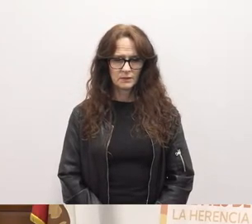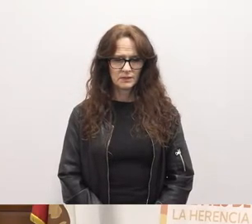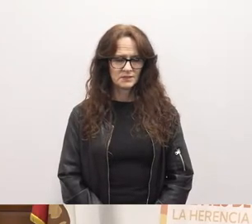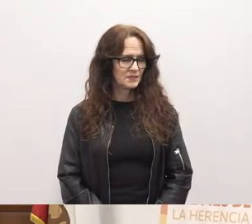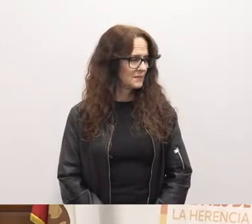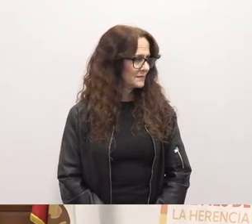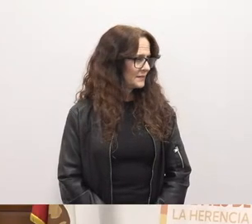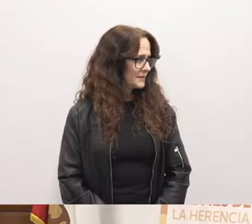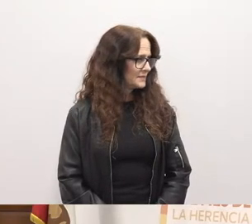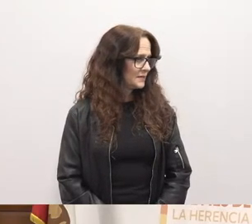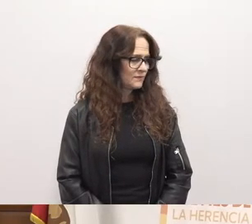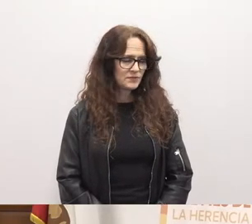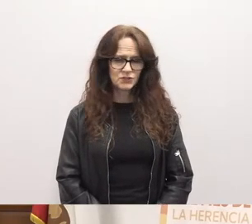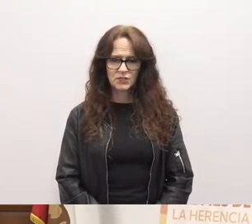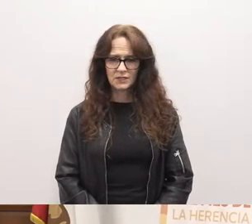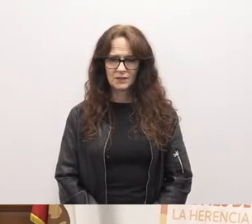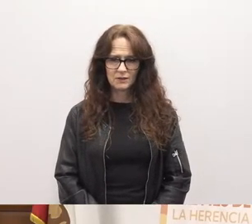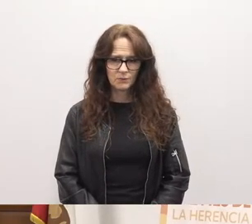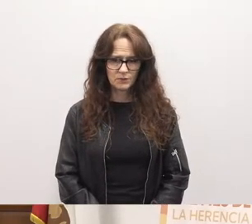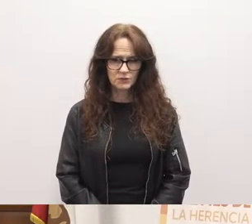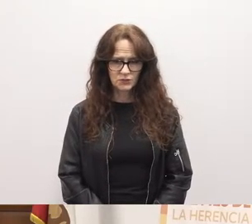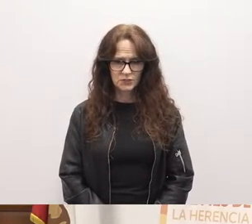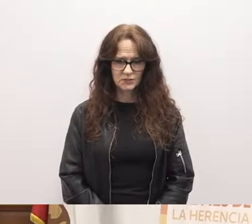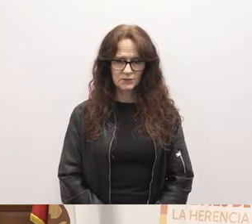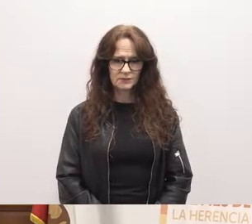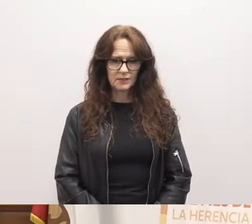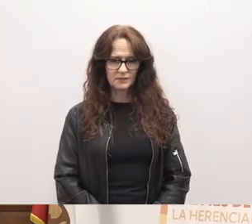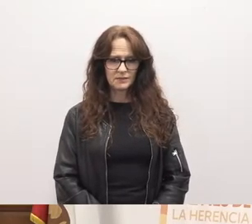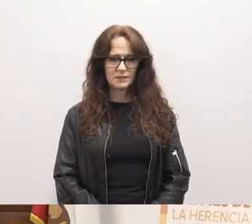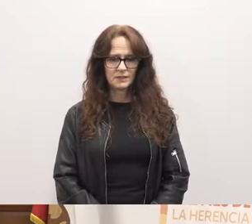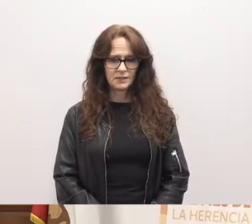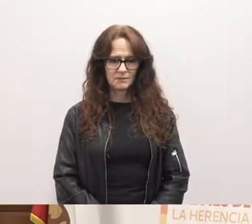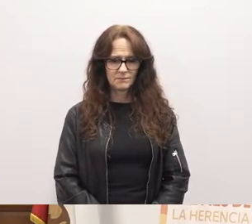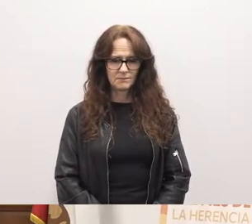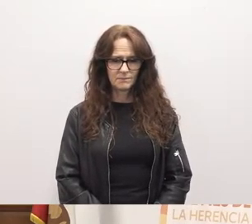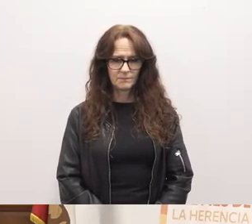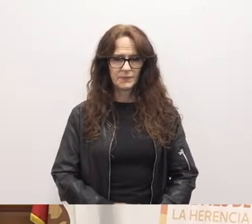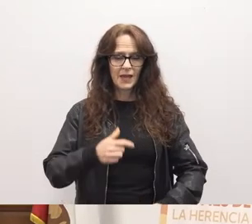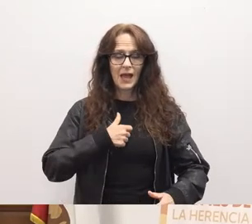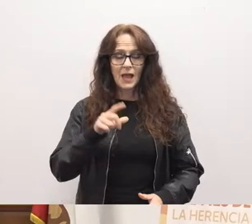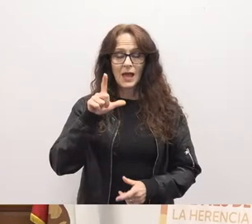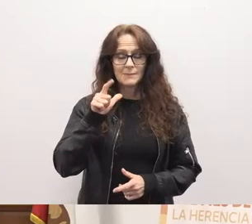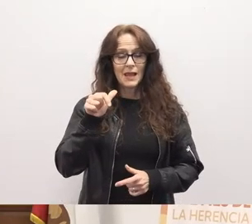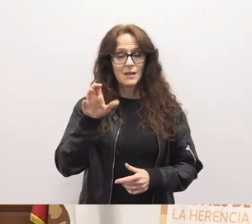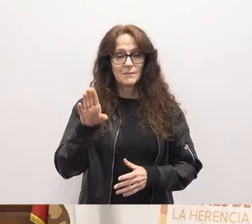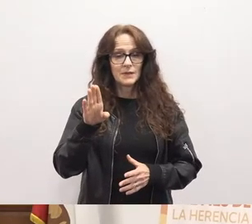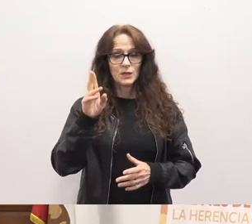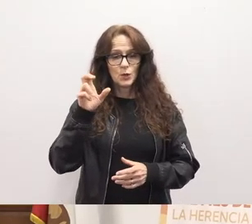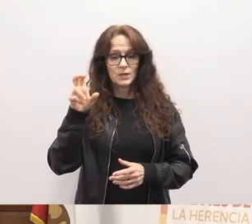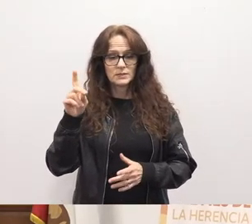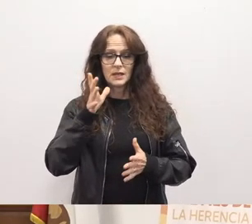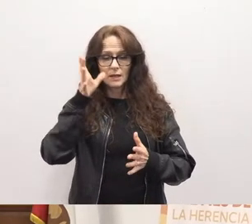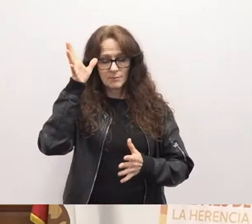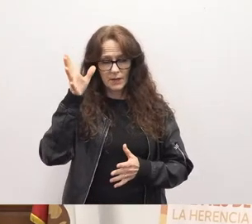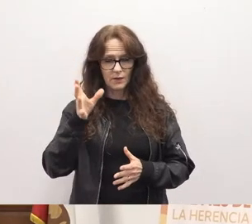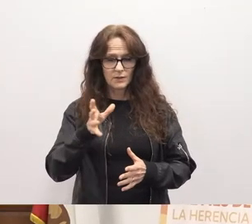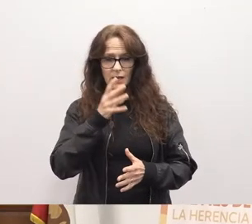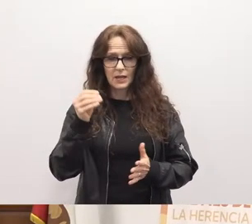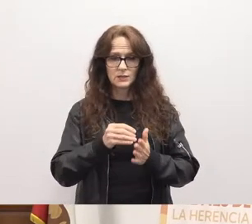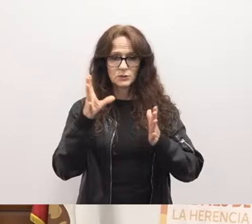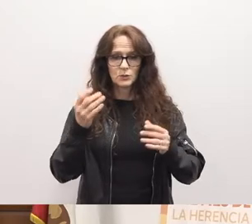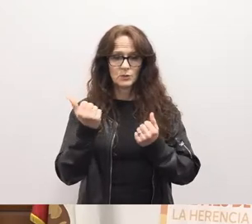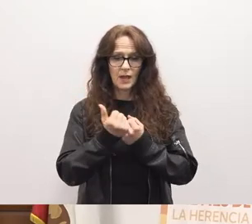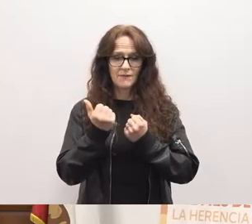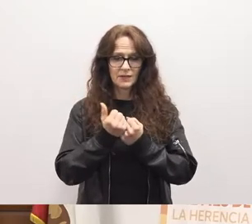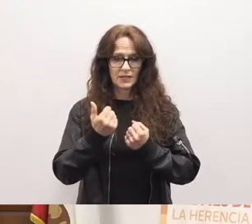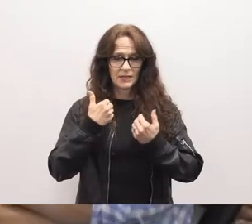Good evening, LBUSD board and staff. My name is Jerlene Tatum. I am an LBUSD parent and student